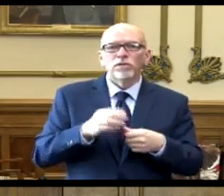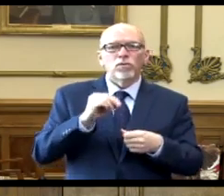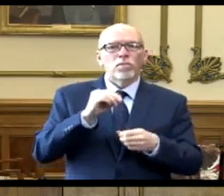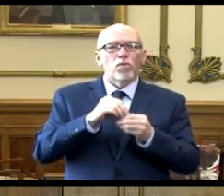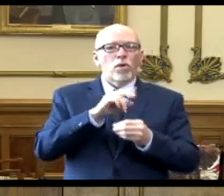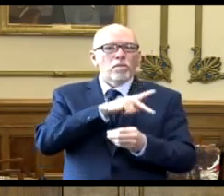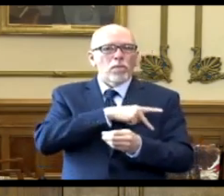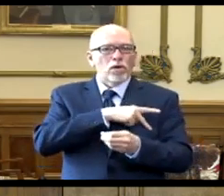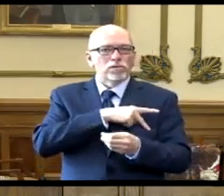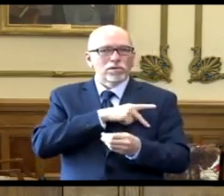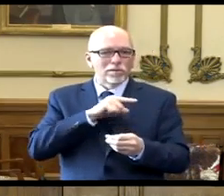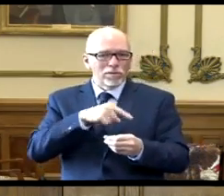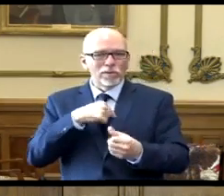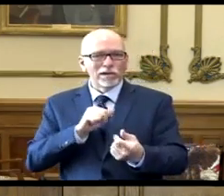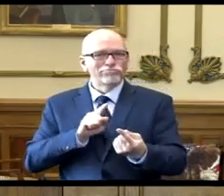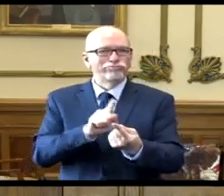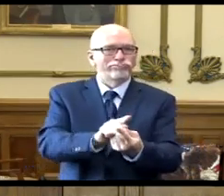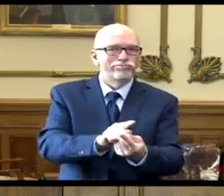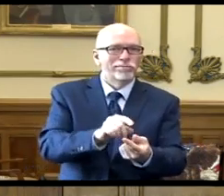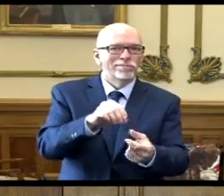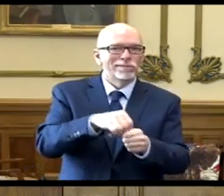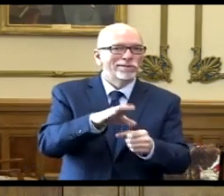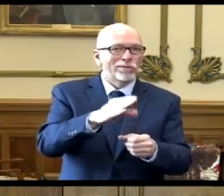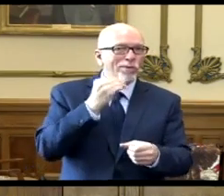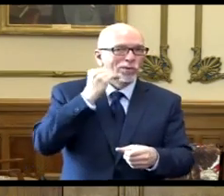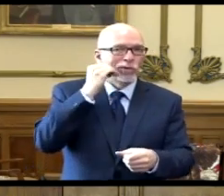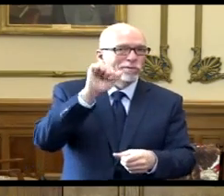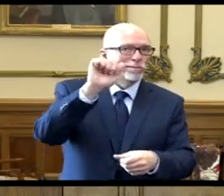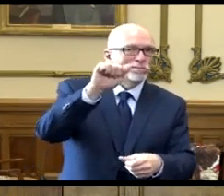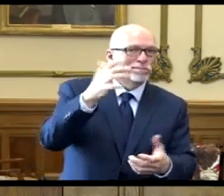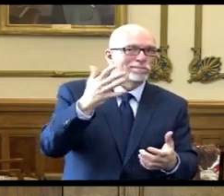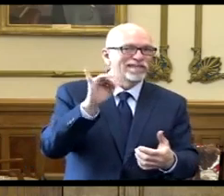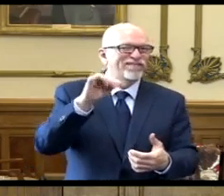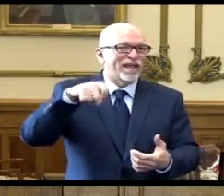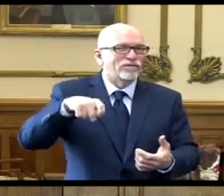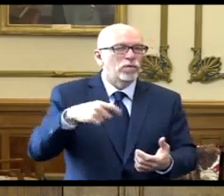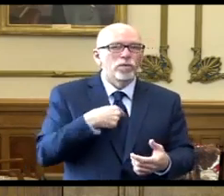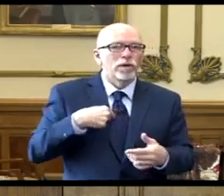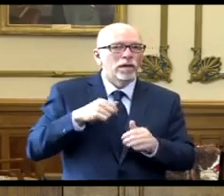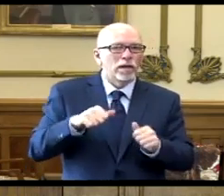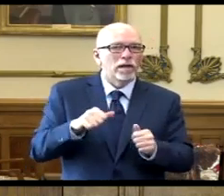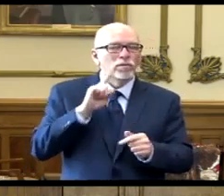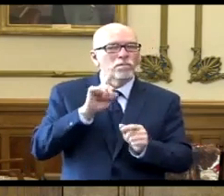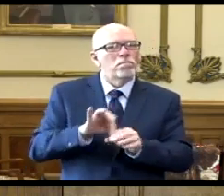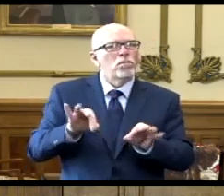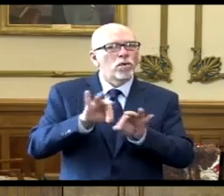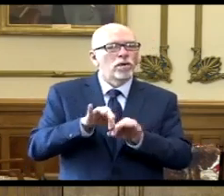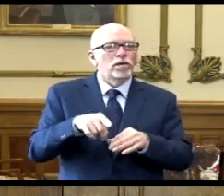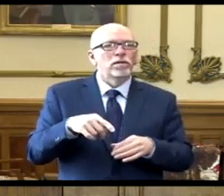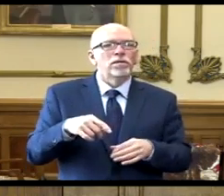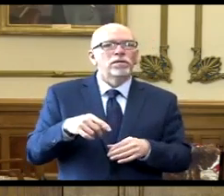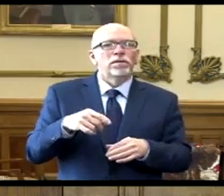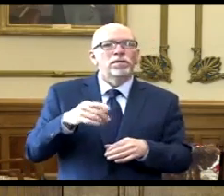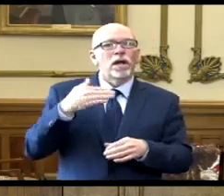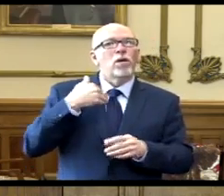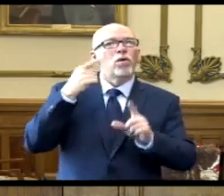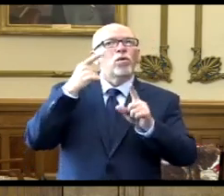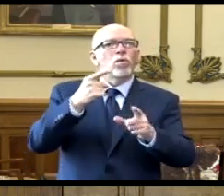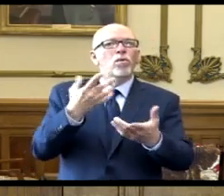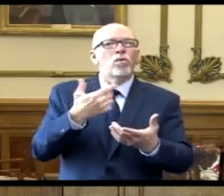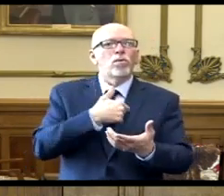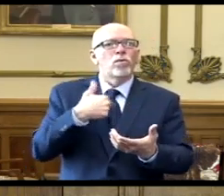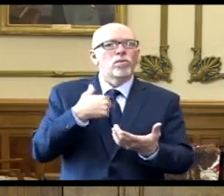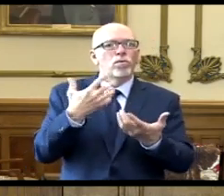outreach, and as you said, even being able to go to their home when necessary, mm-hmm. is going to be critical, because our goal is to let